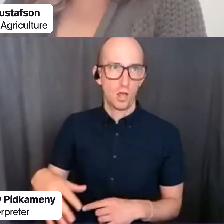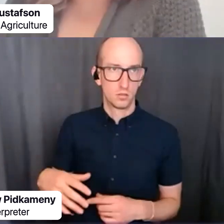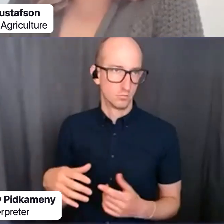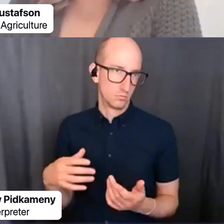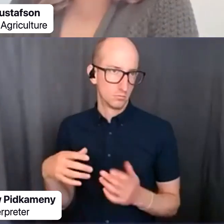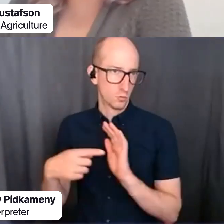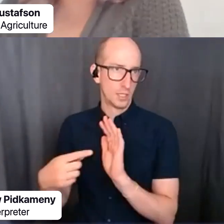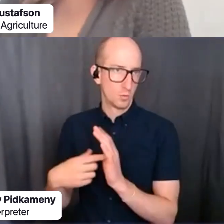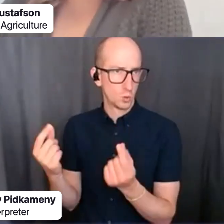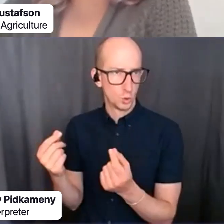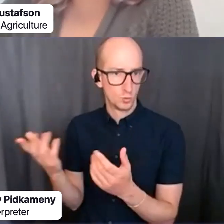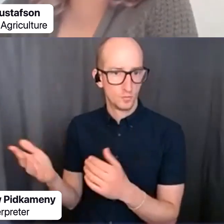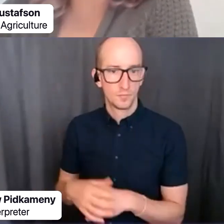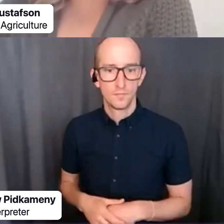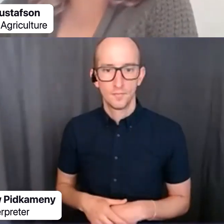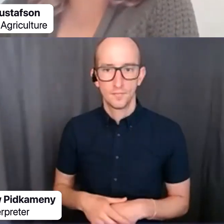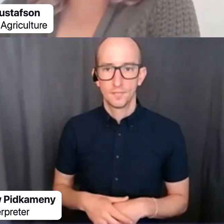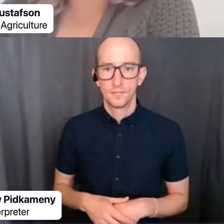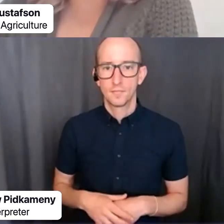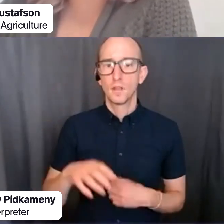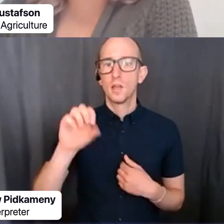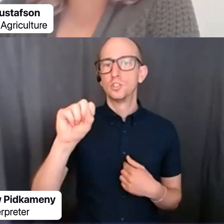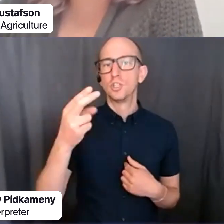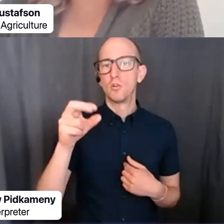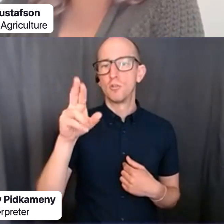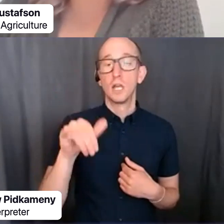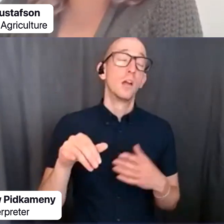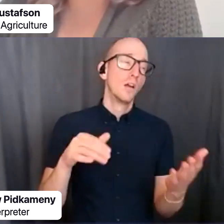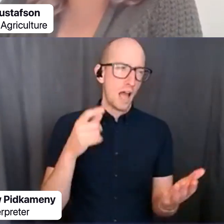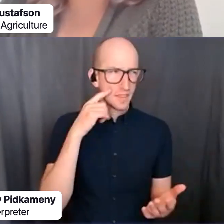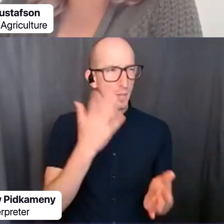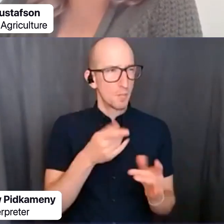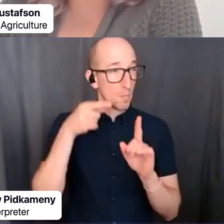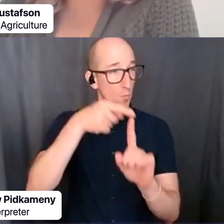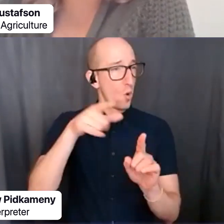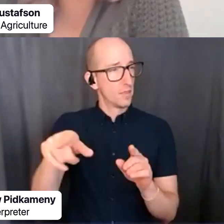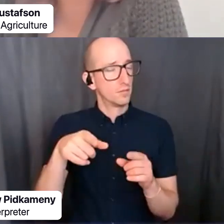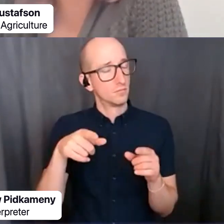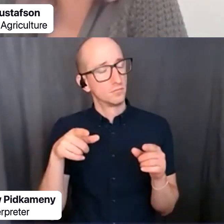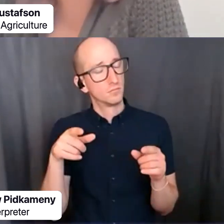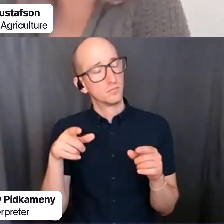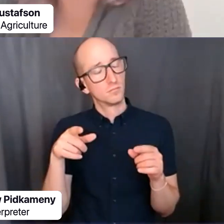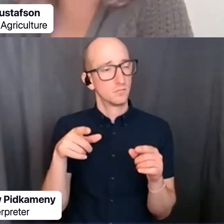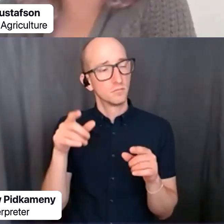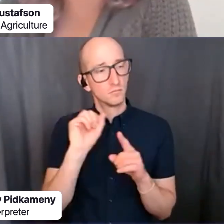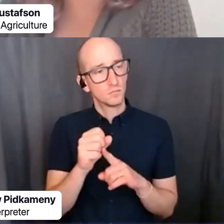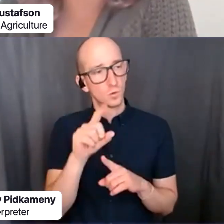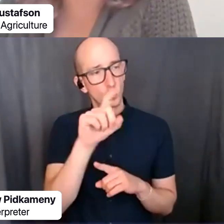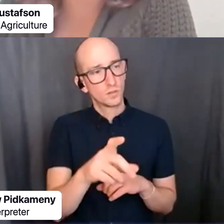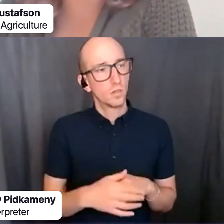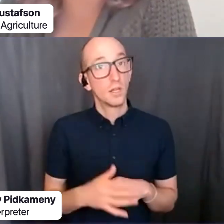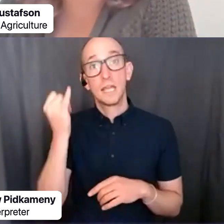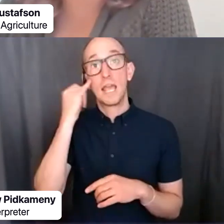I think what they're probably getting at in this question is if the animal is put in a hot on a hot day in a car